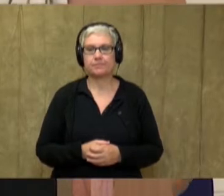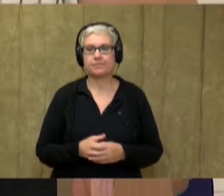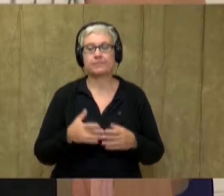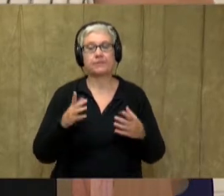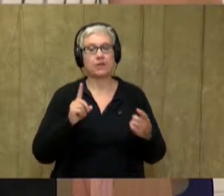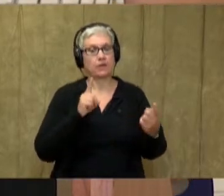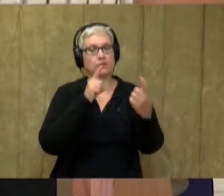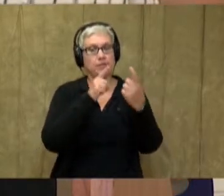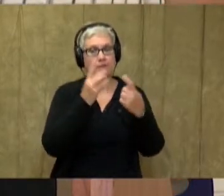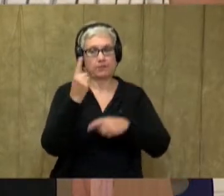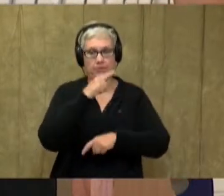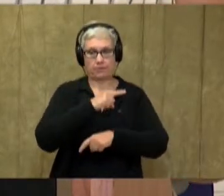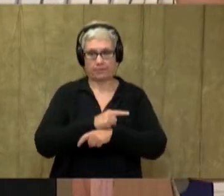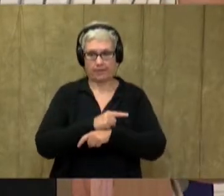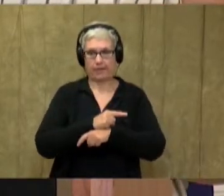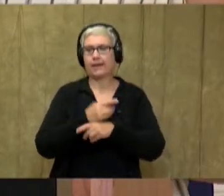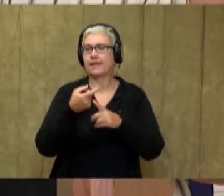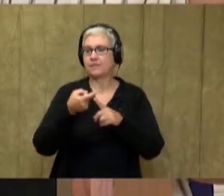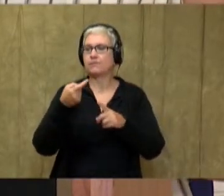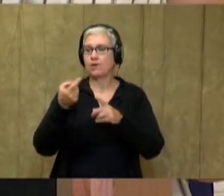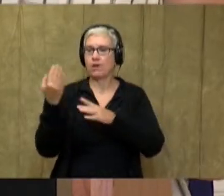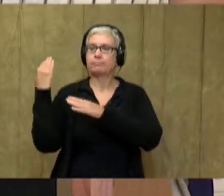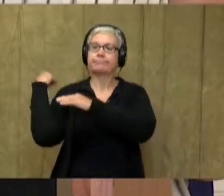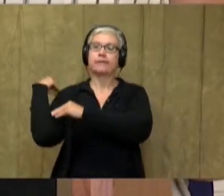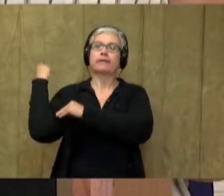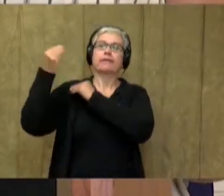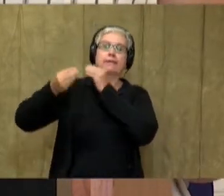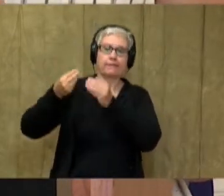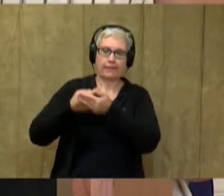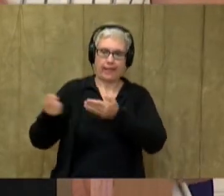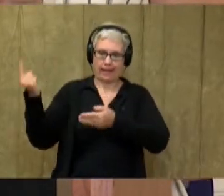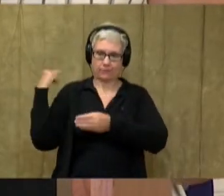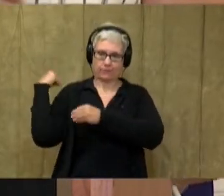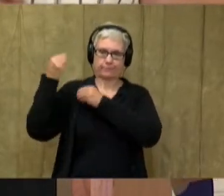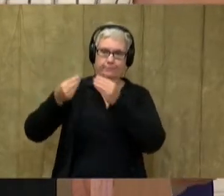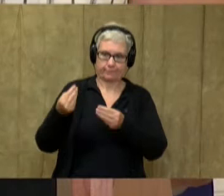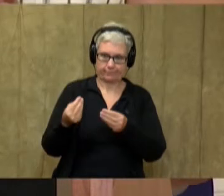for today is a carryover from last week, which is writing